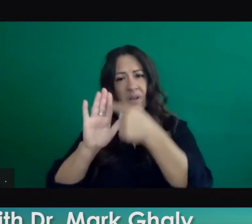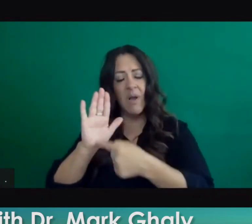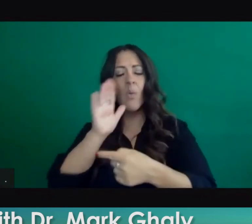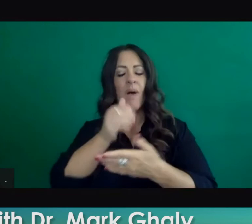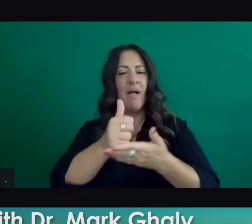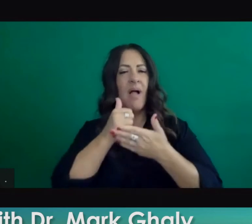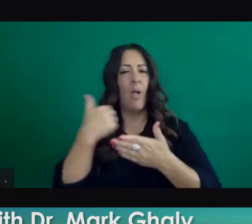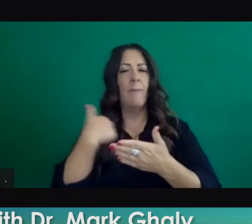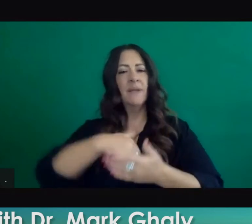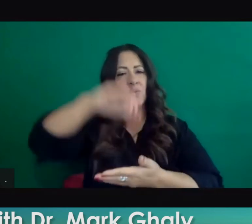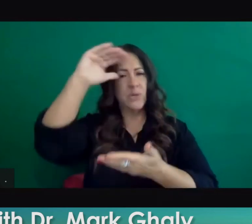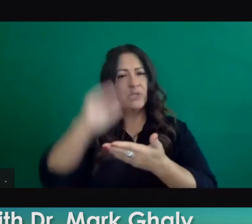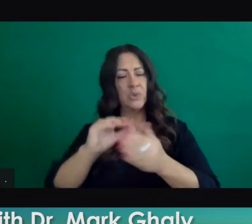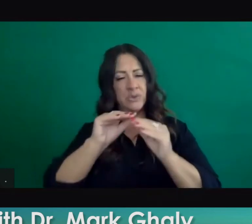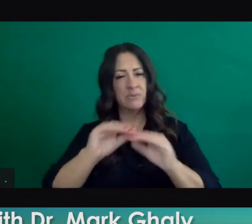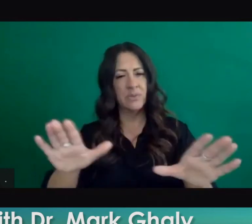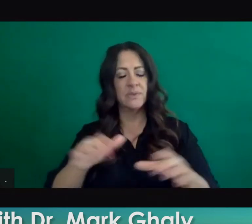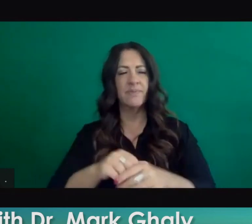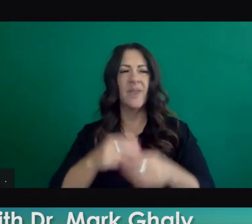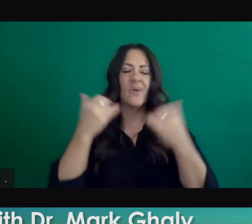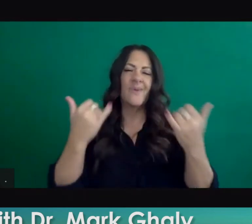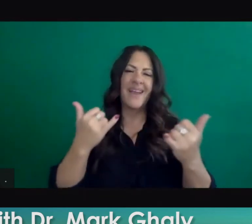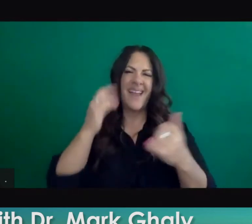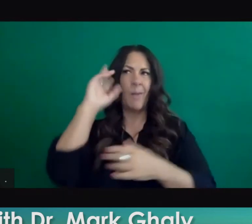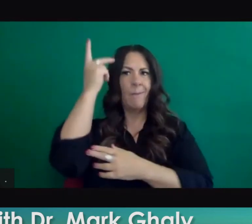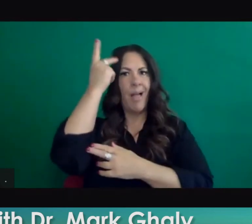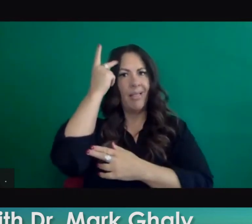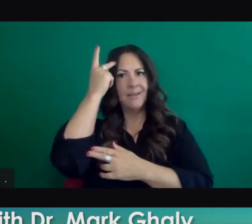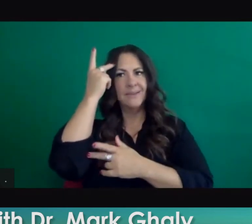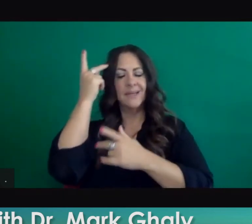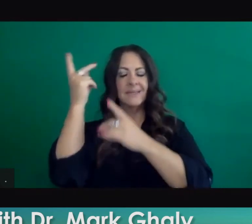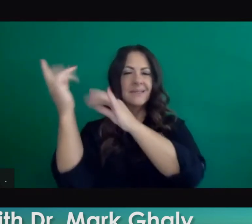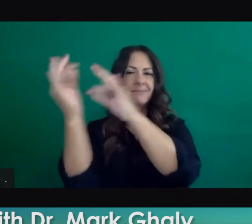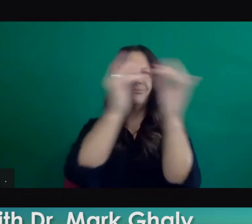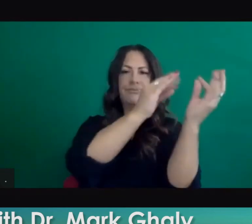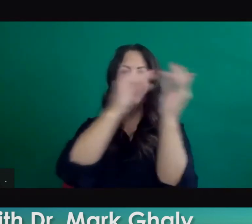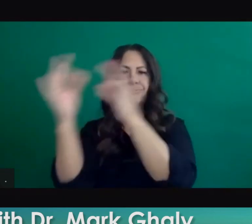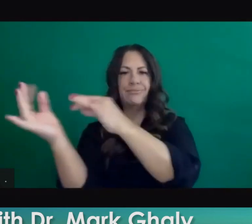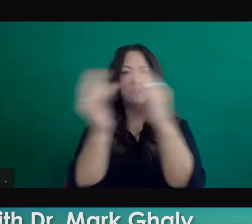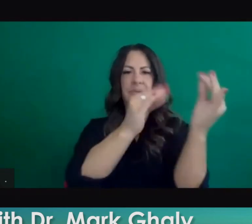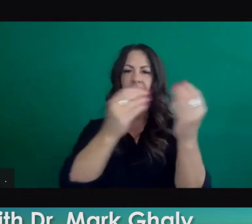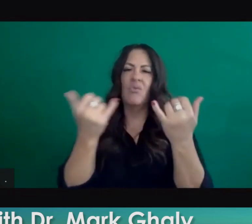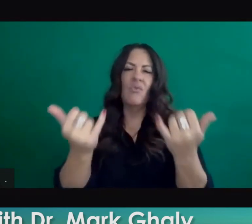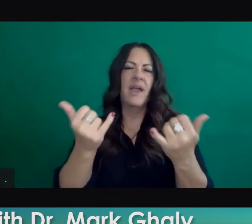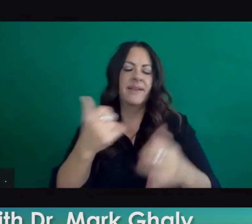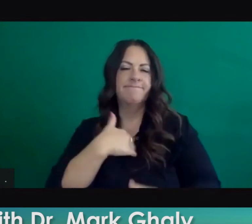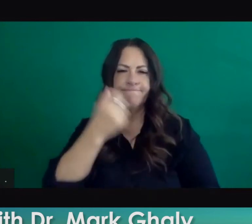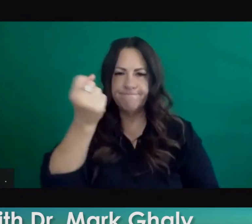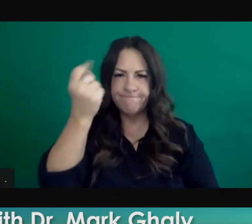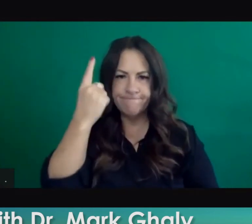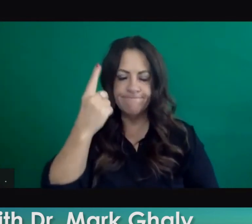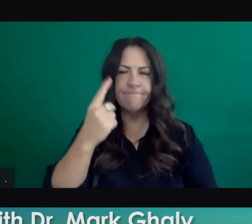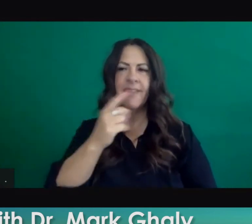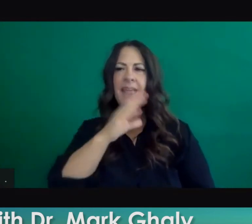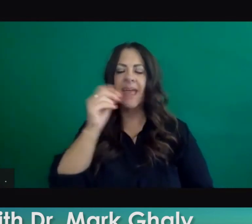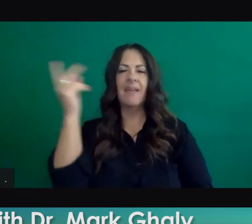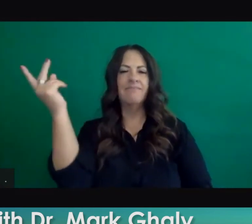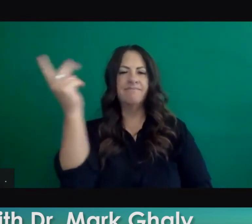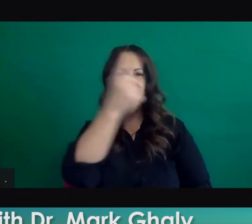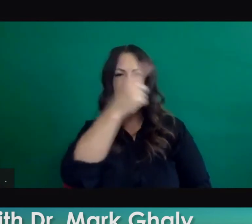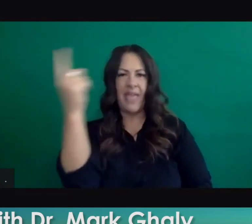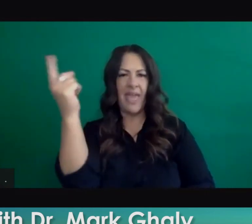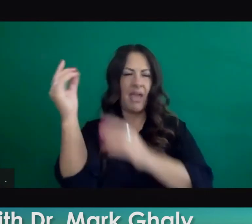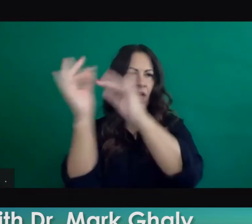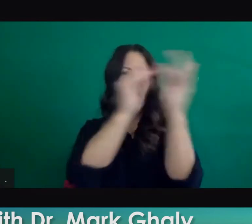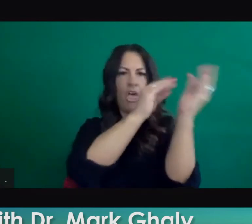I think we're sort of in a political season right now, and so much is being talked about as it relates to our COVID response. But